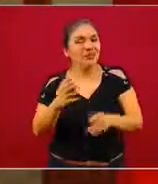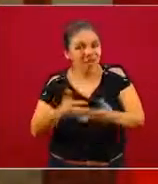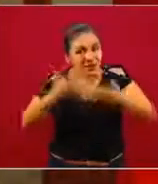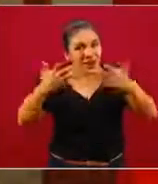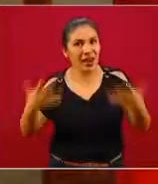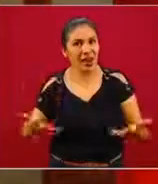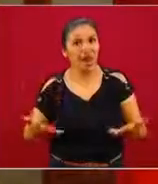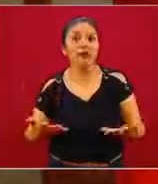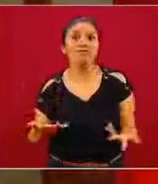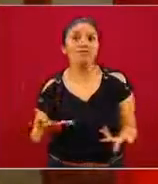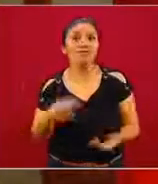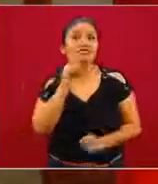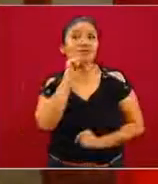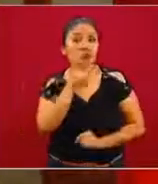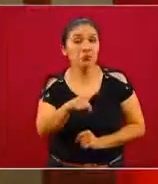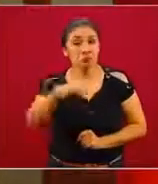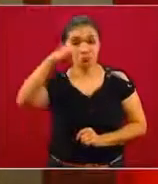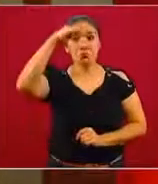intensely.